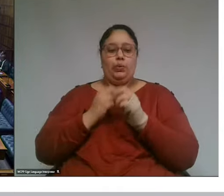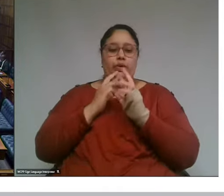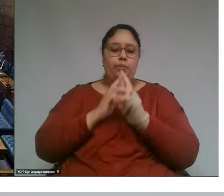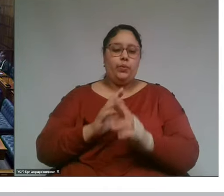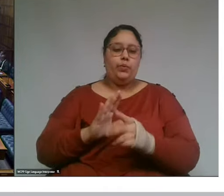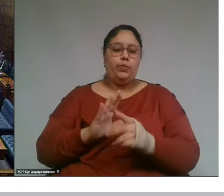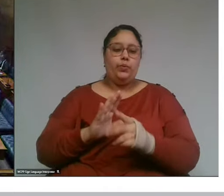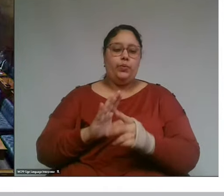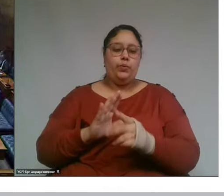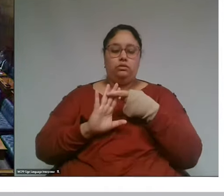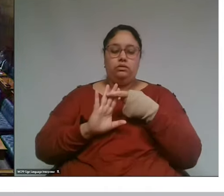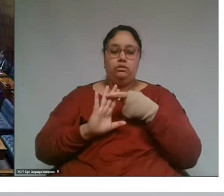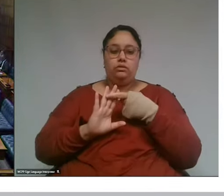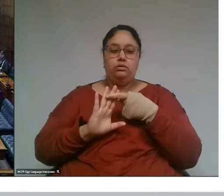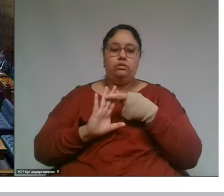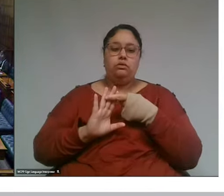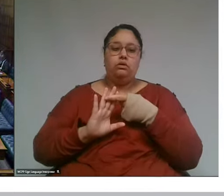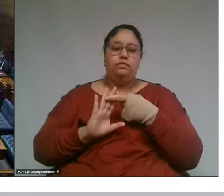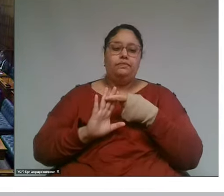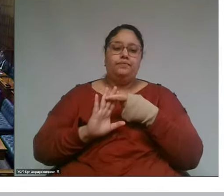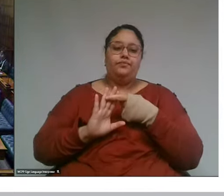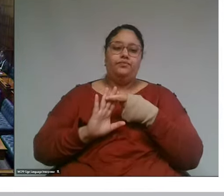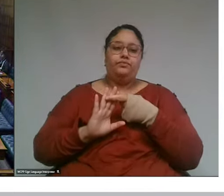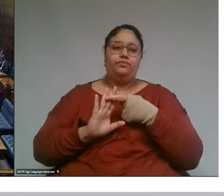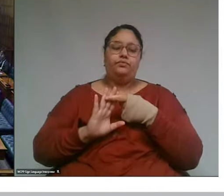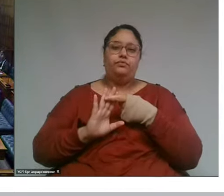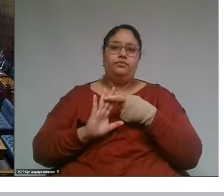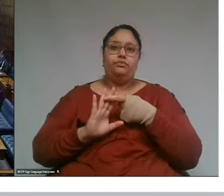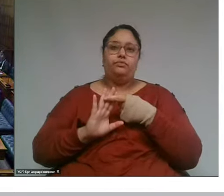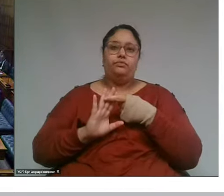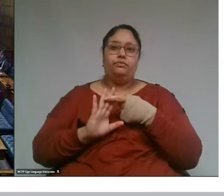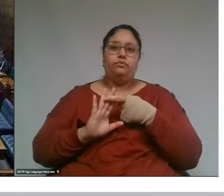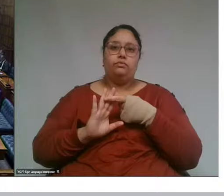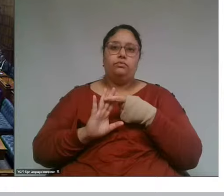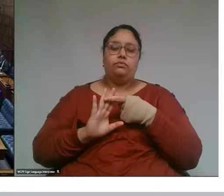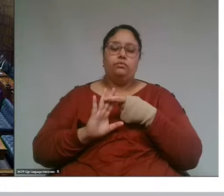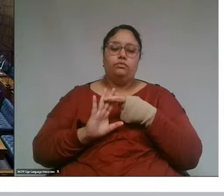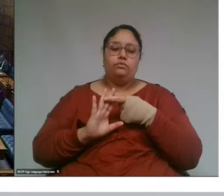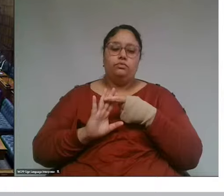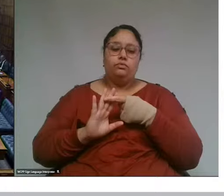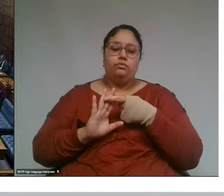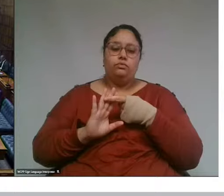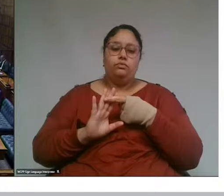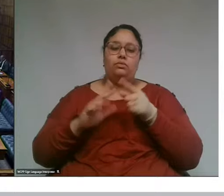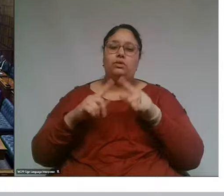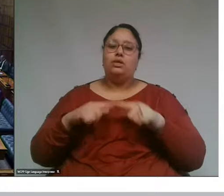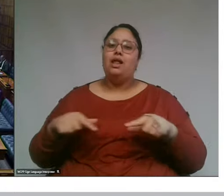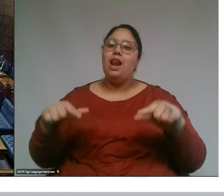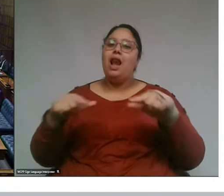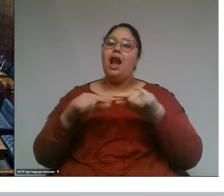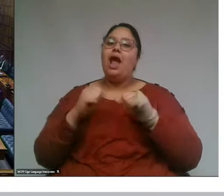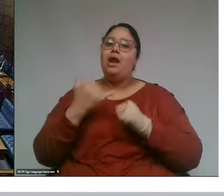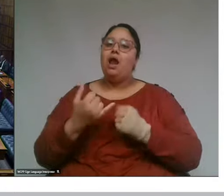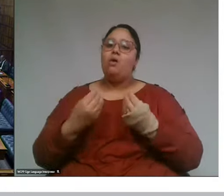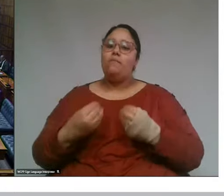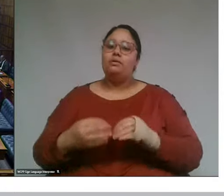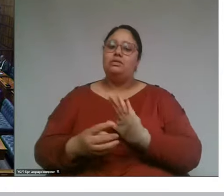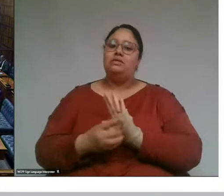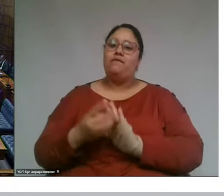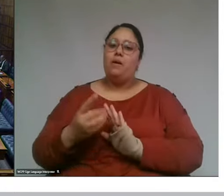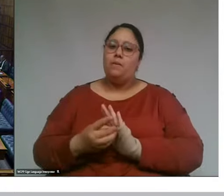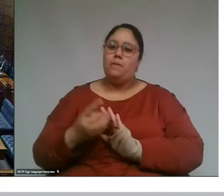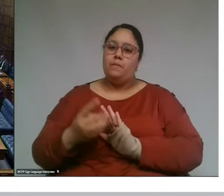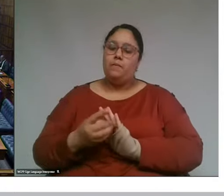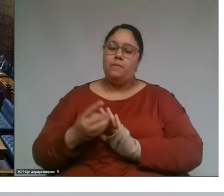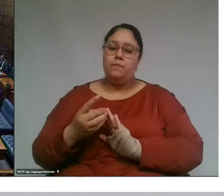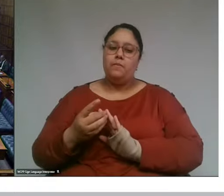first one is in terms of uh the uh land that you are now developing my